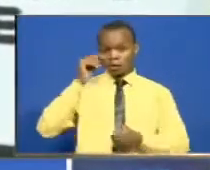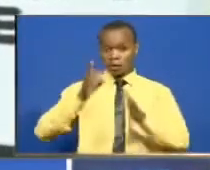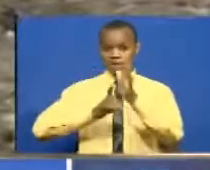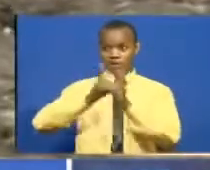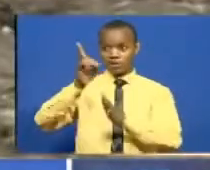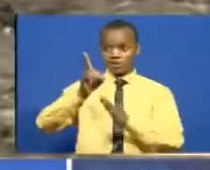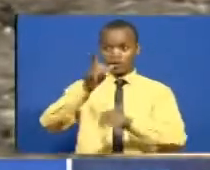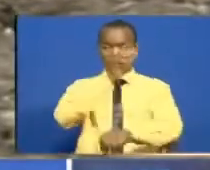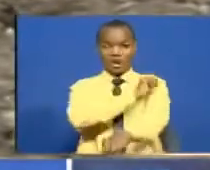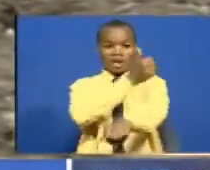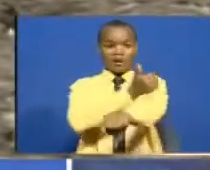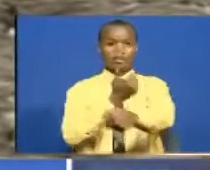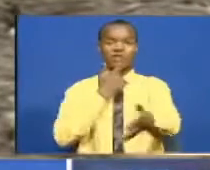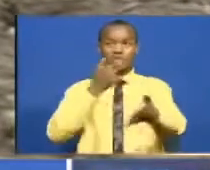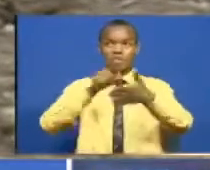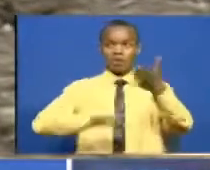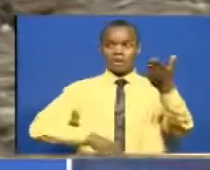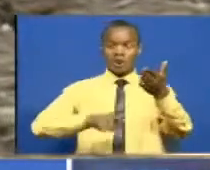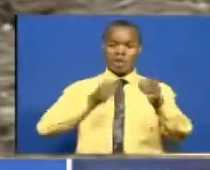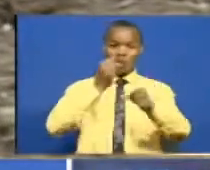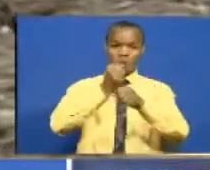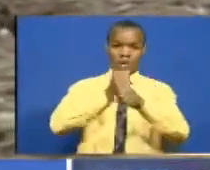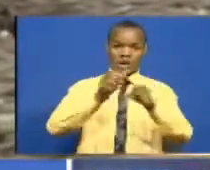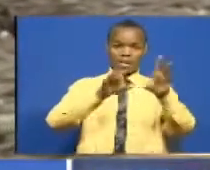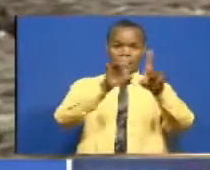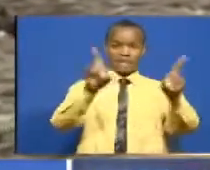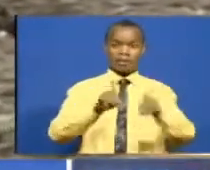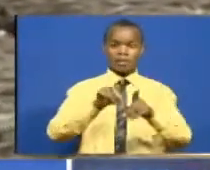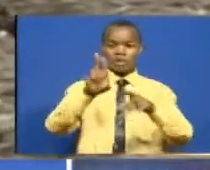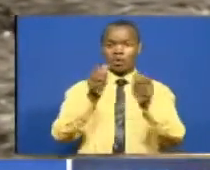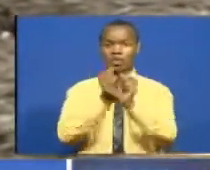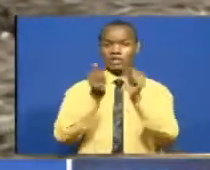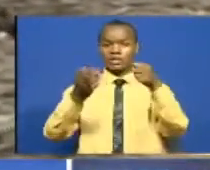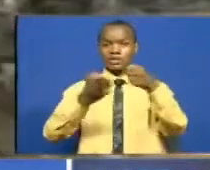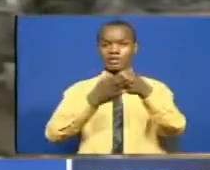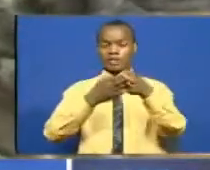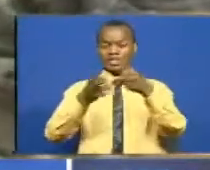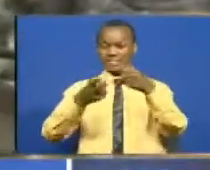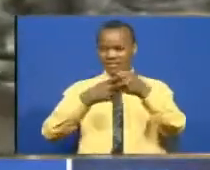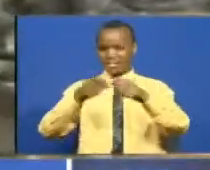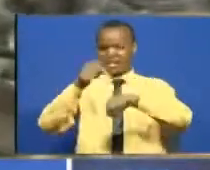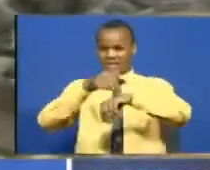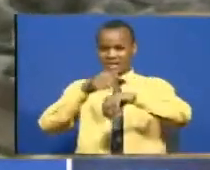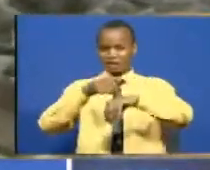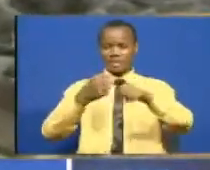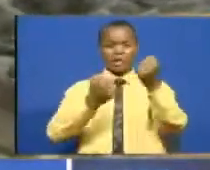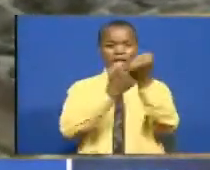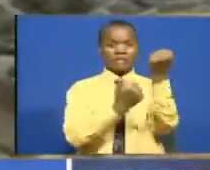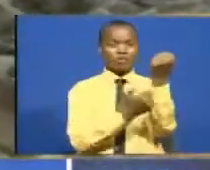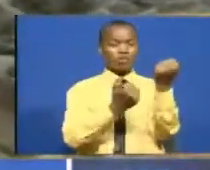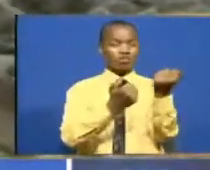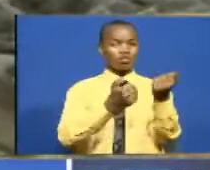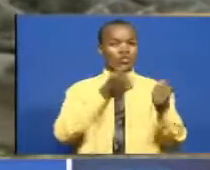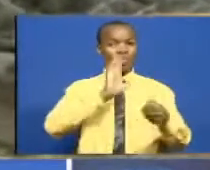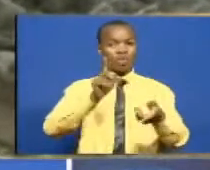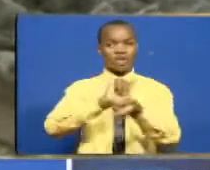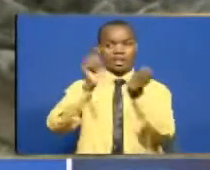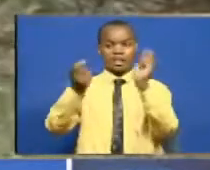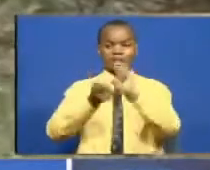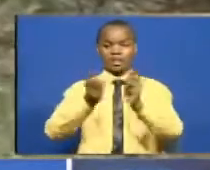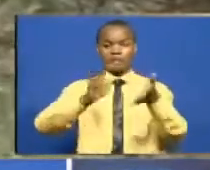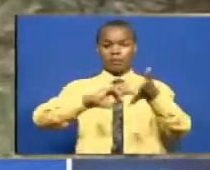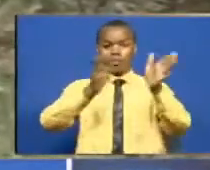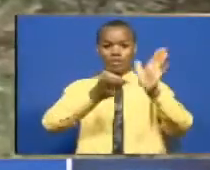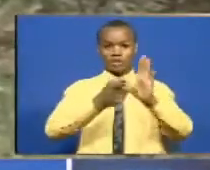rehabilitation works on the dam site began in 2017 under the support of the Coast Water Security and Climate Water Change Resilience